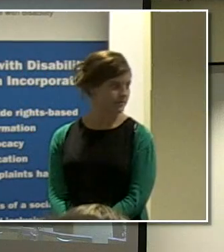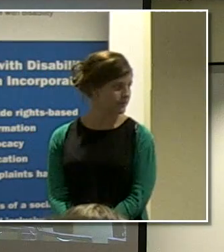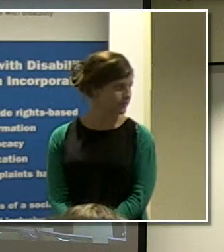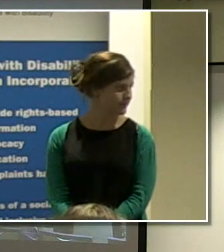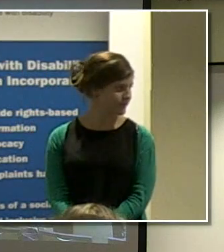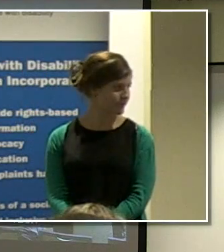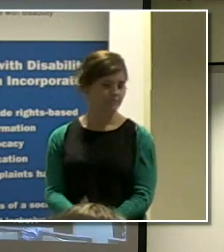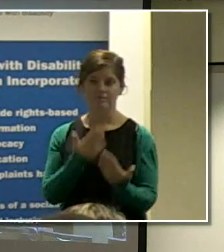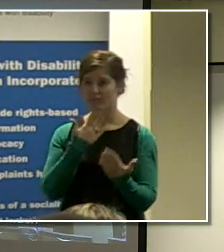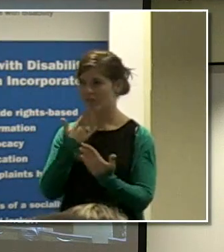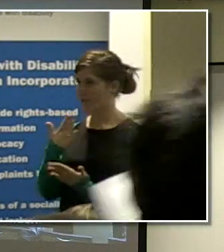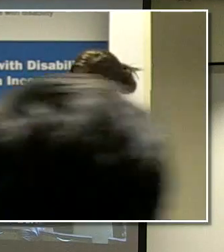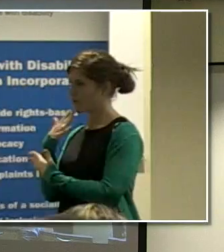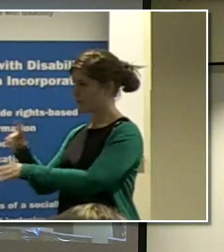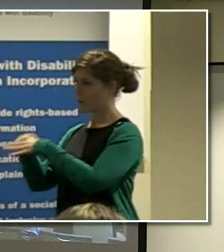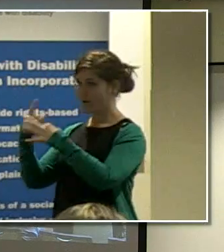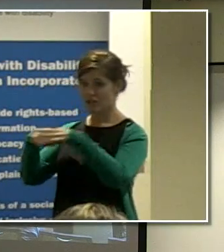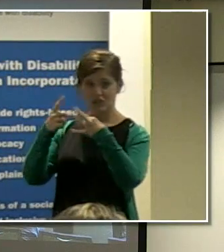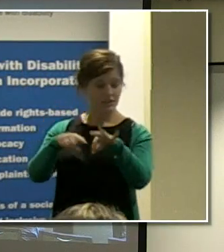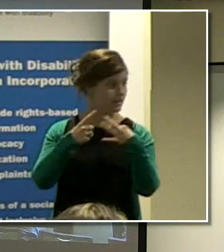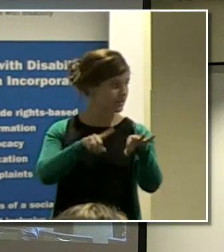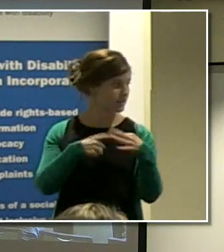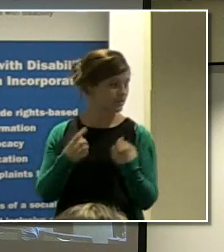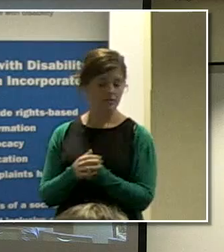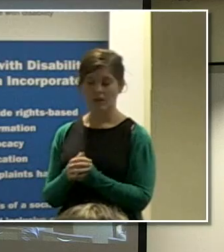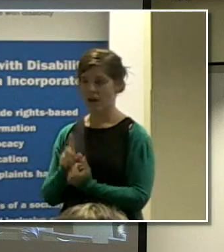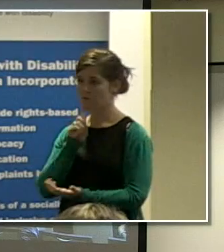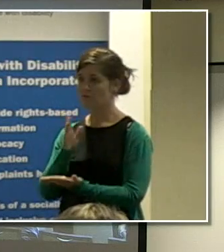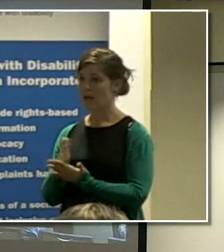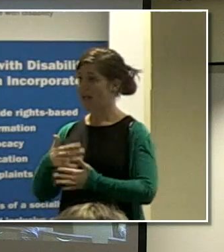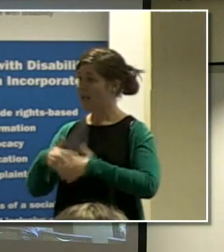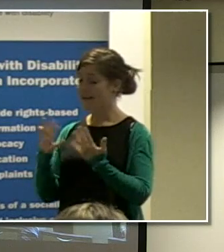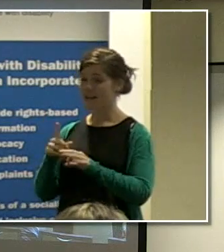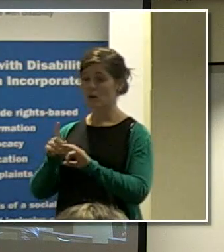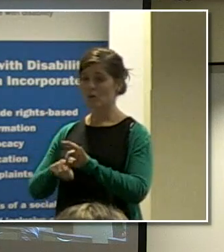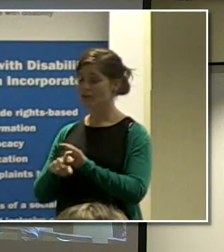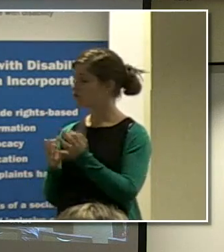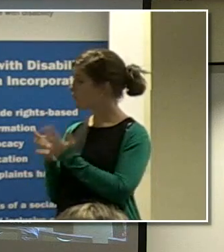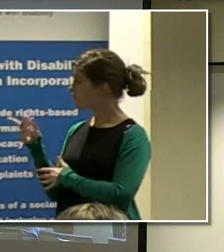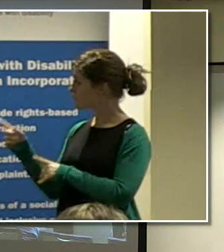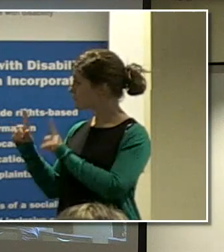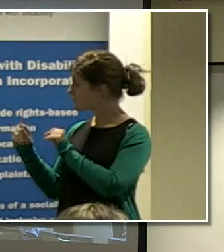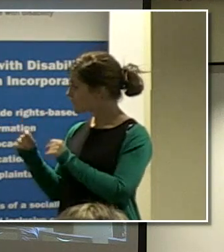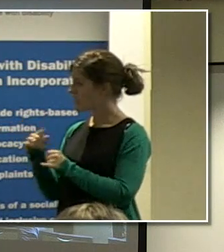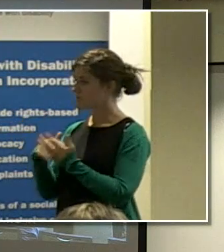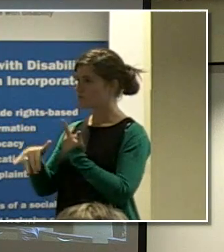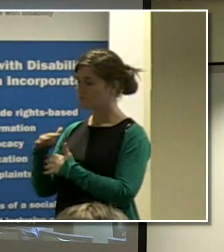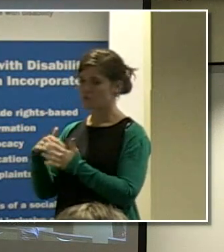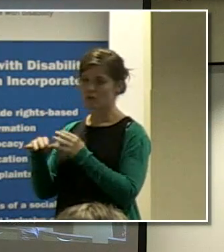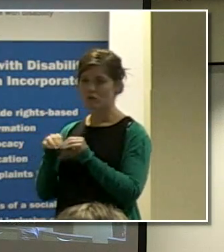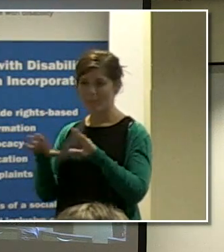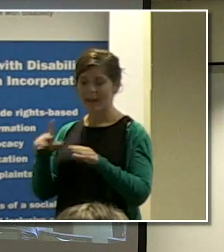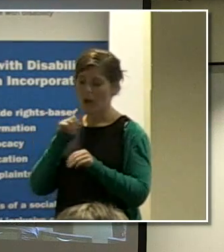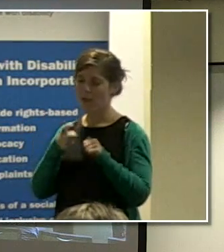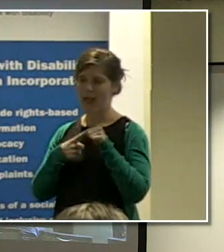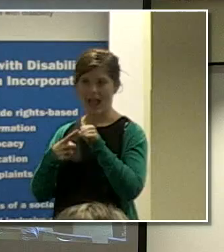your input. I will honour the commitment that any questions that have come in on social media, we will answer. Although I